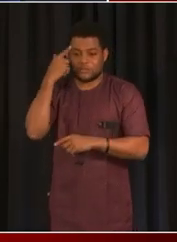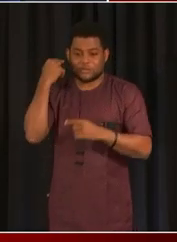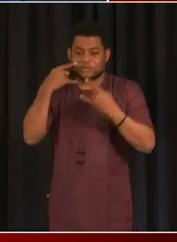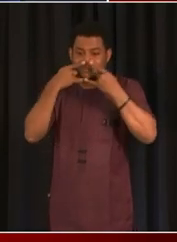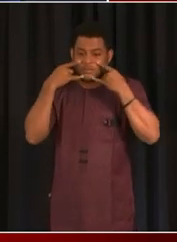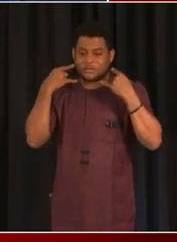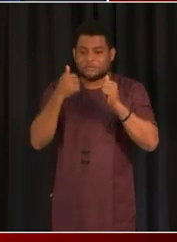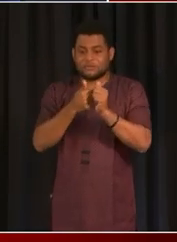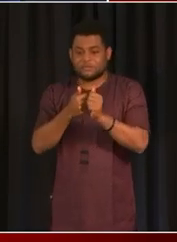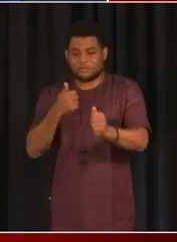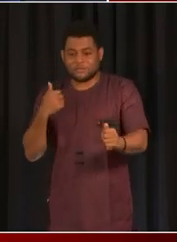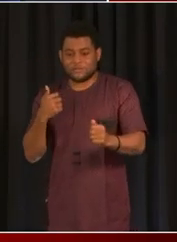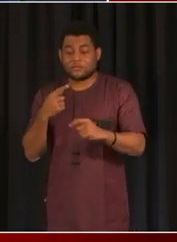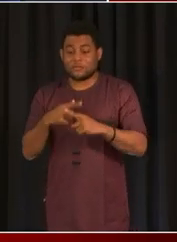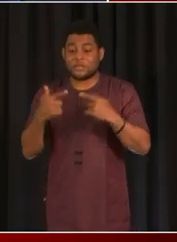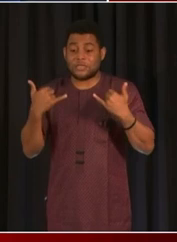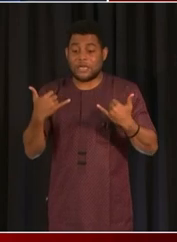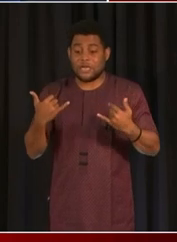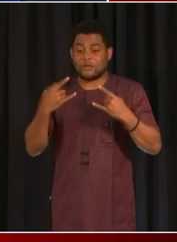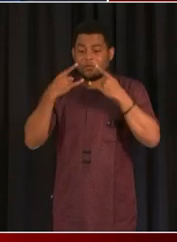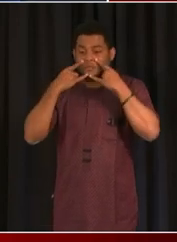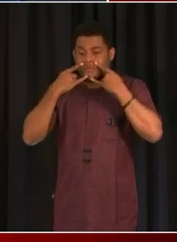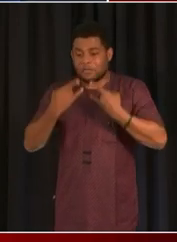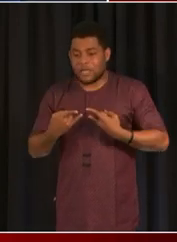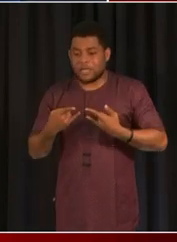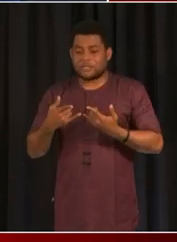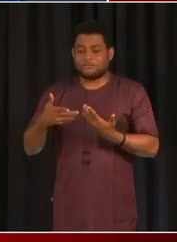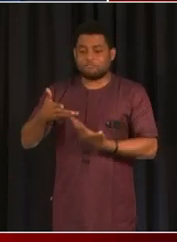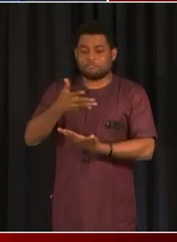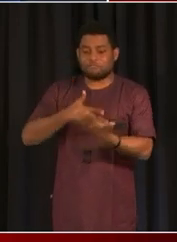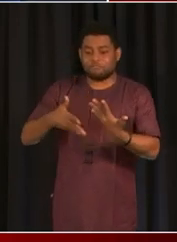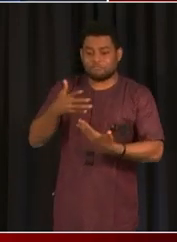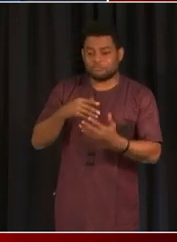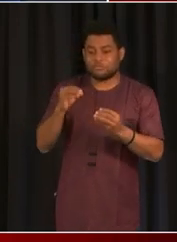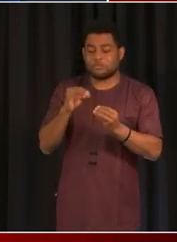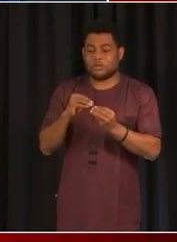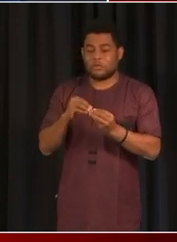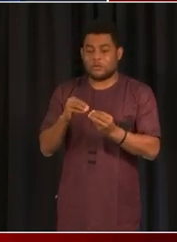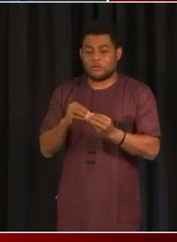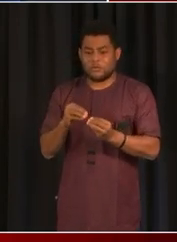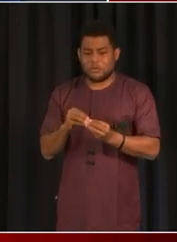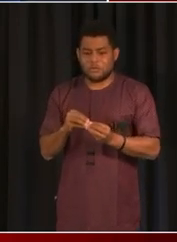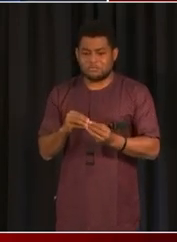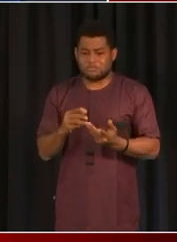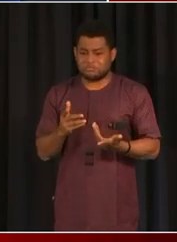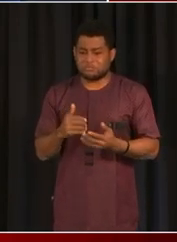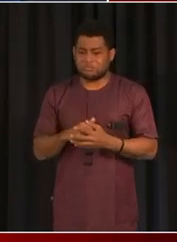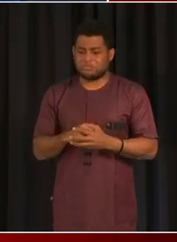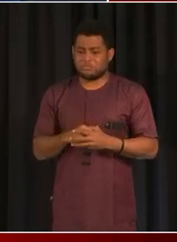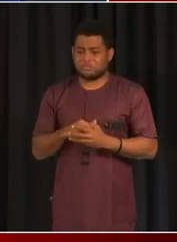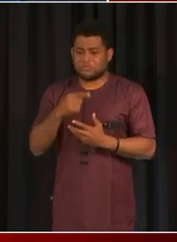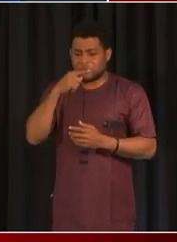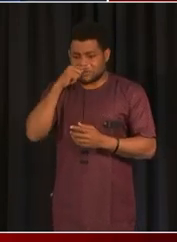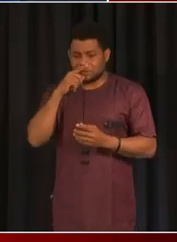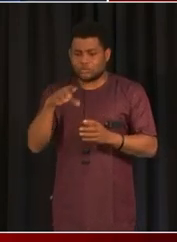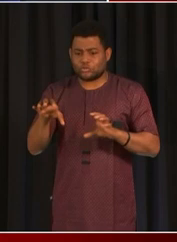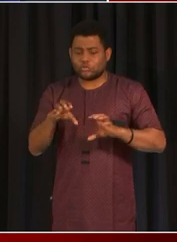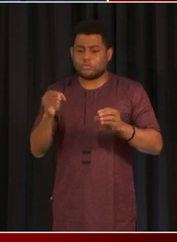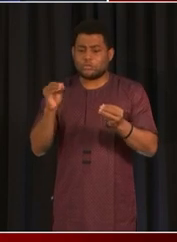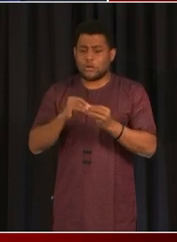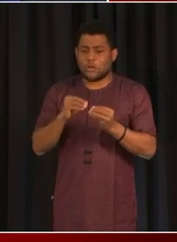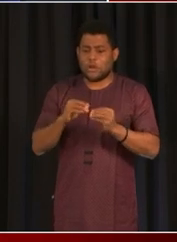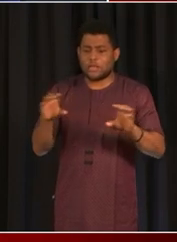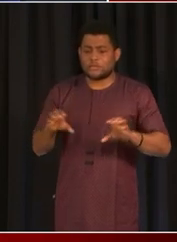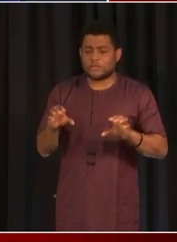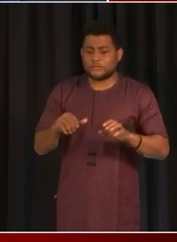as parents are moving around with their children more, they're doing more travel, children are engaged in more activities that doesn't have